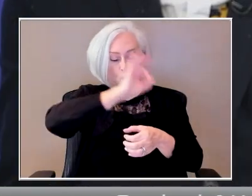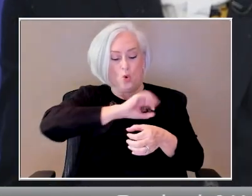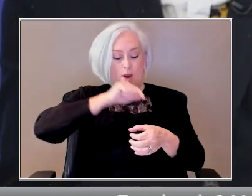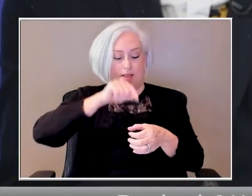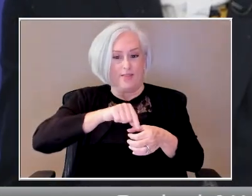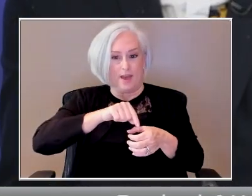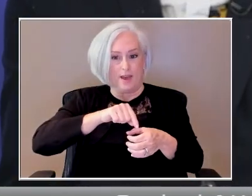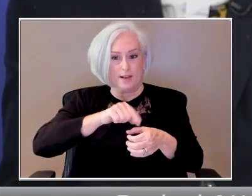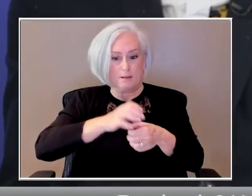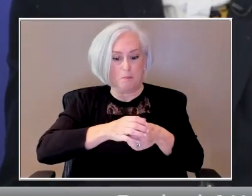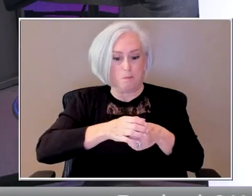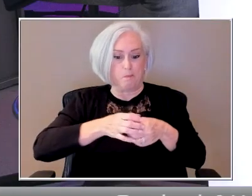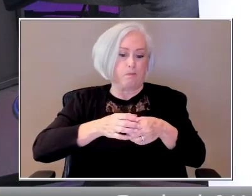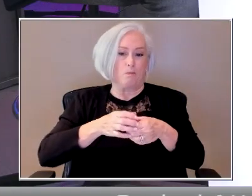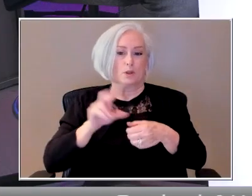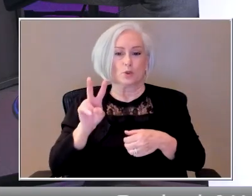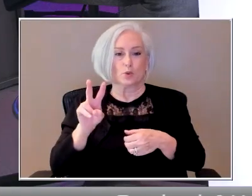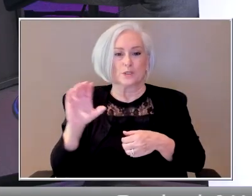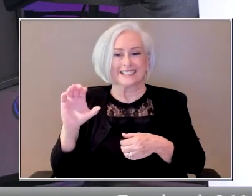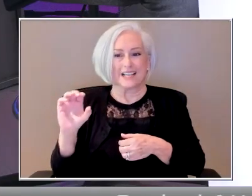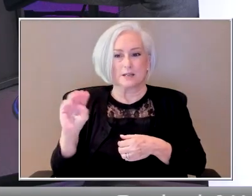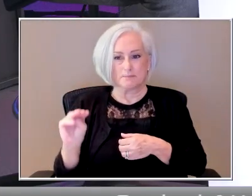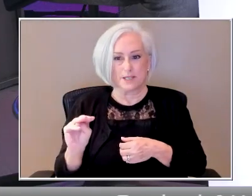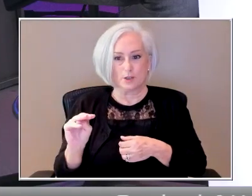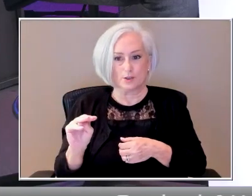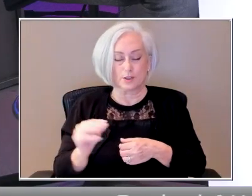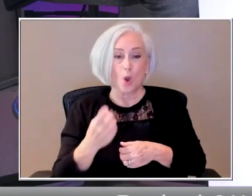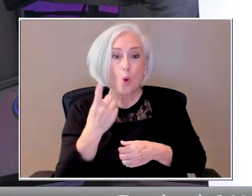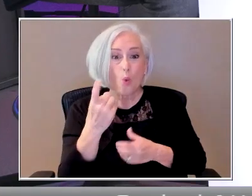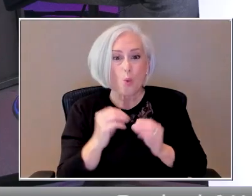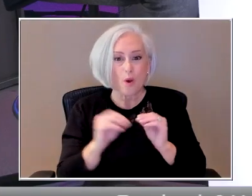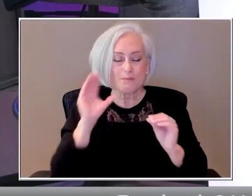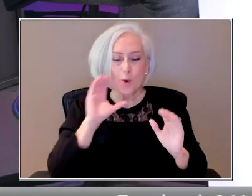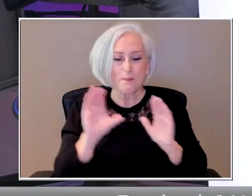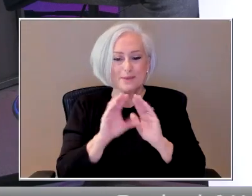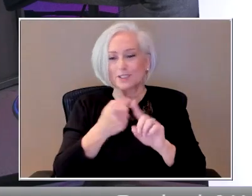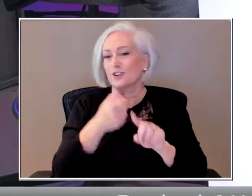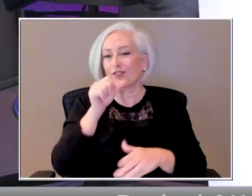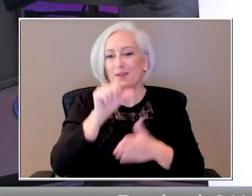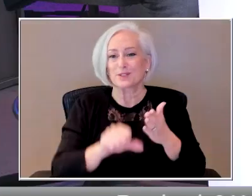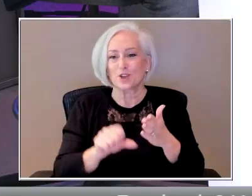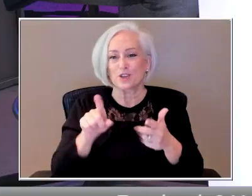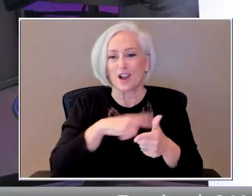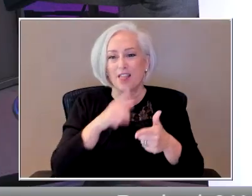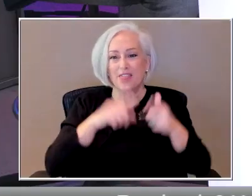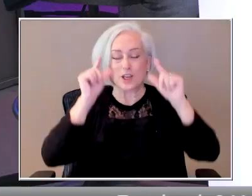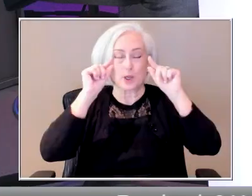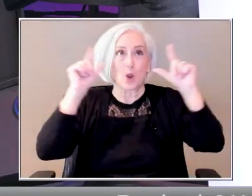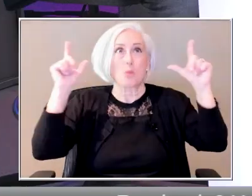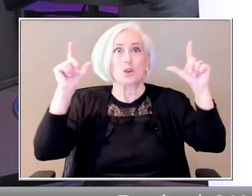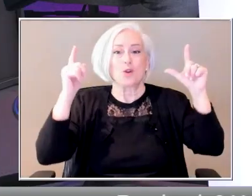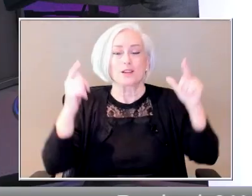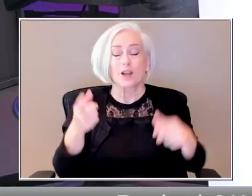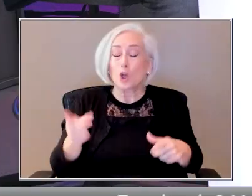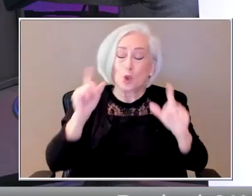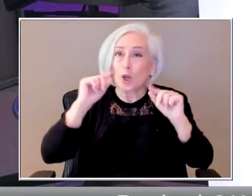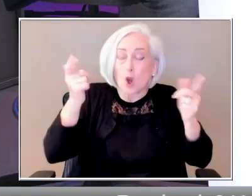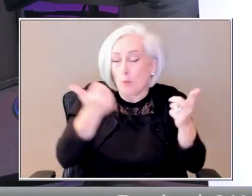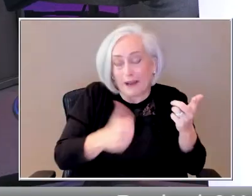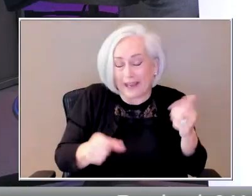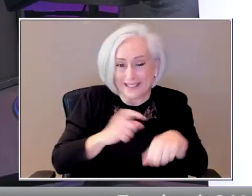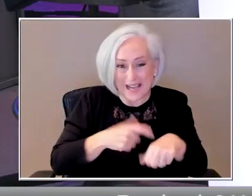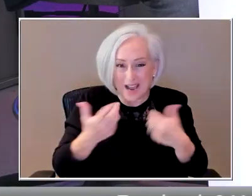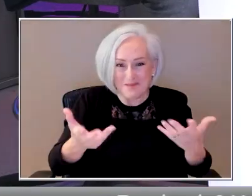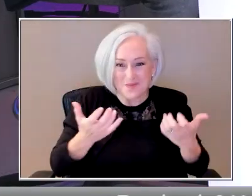So. Right. We have one more surgery image to show people, and then we'll let you open your eyes again. Well, you can open your eyes whenever you want, but we will tell you you can open